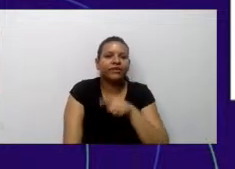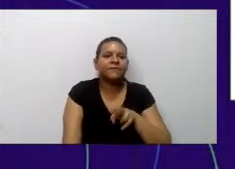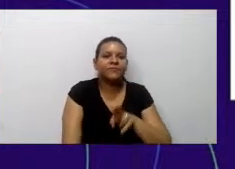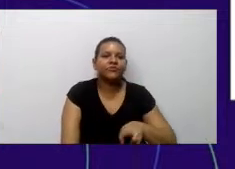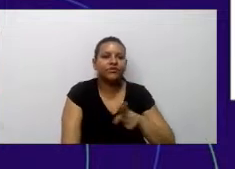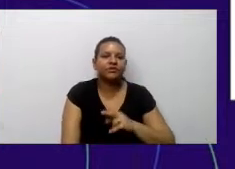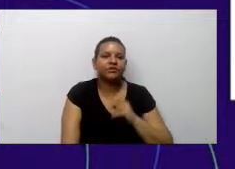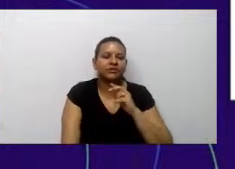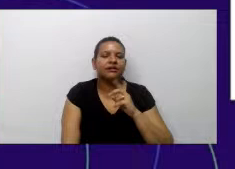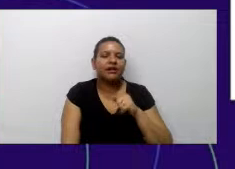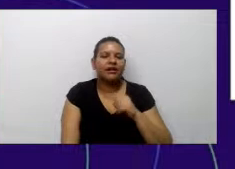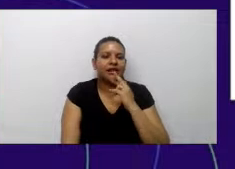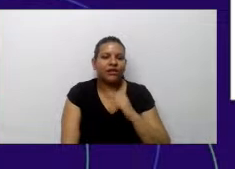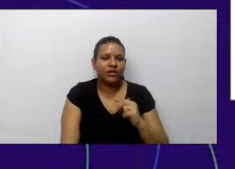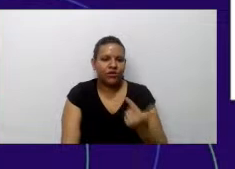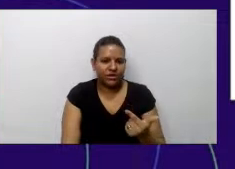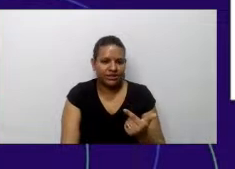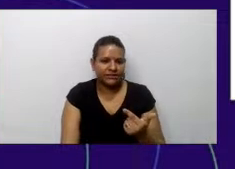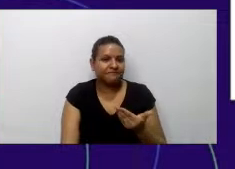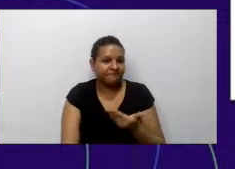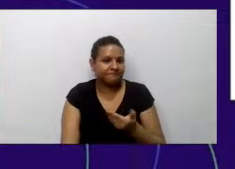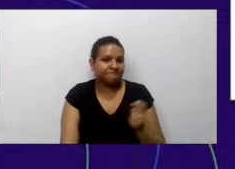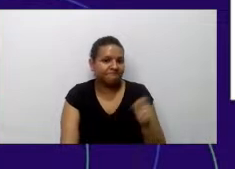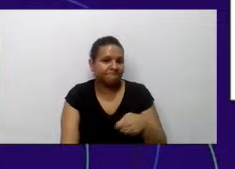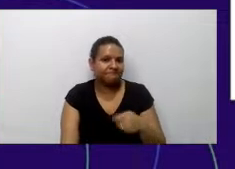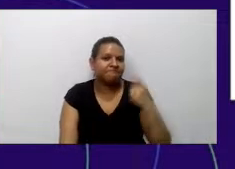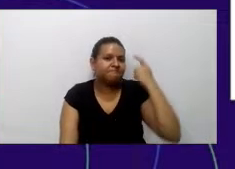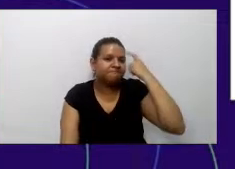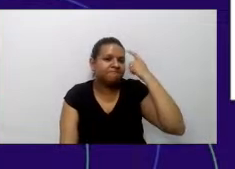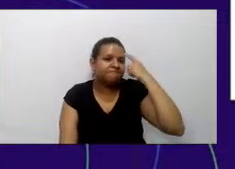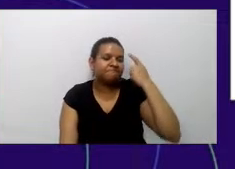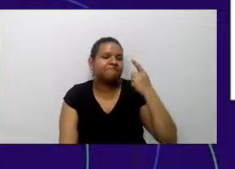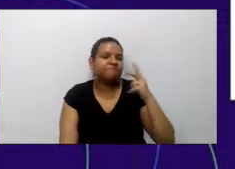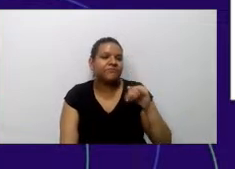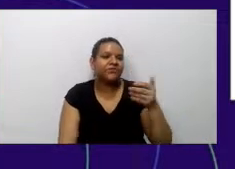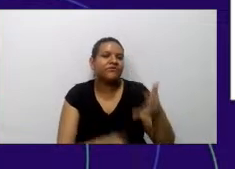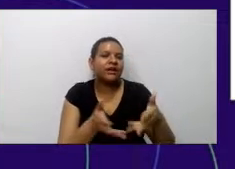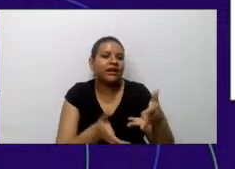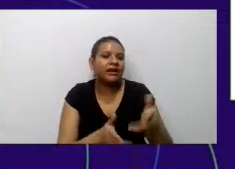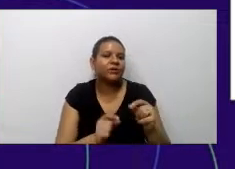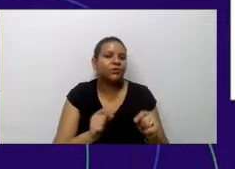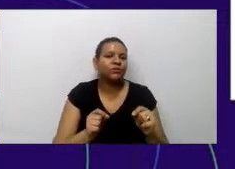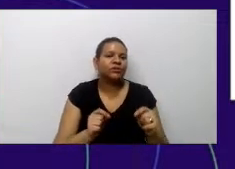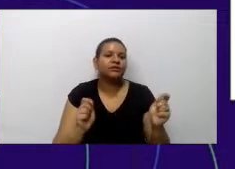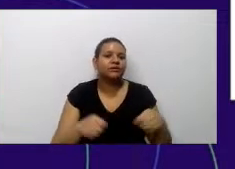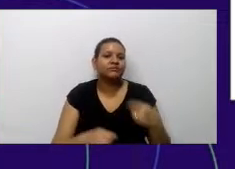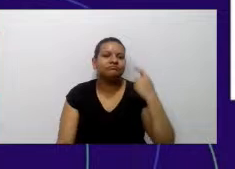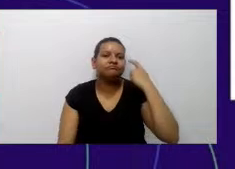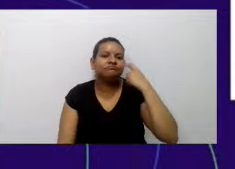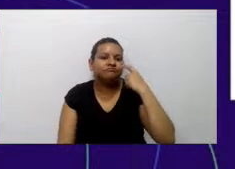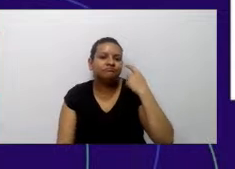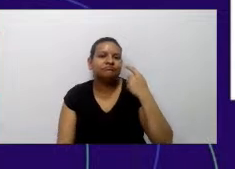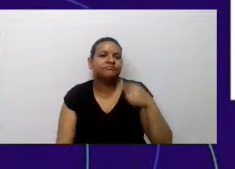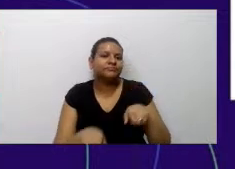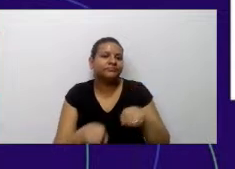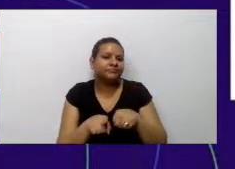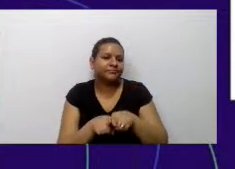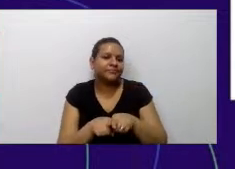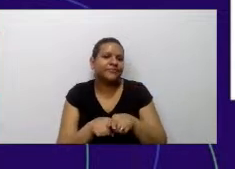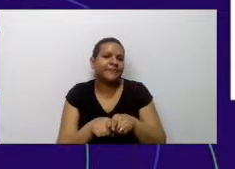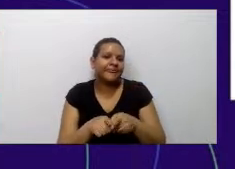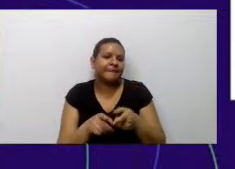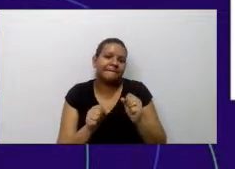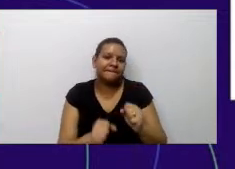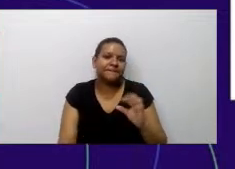these moments of thinking of he or she is going to say, and also using 1 or 2 words in Portuguese if